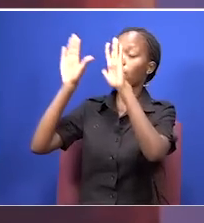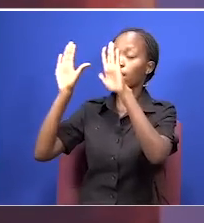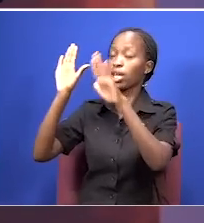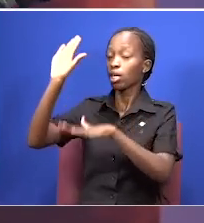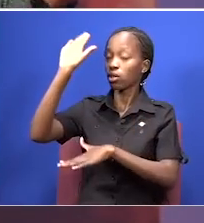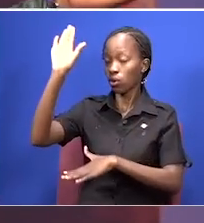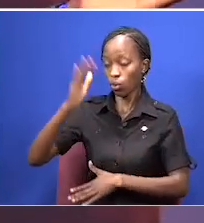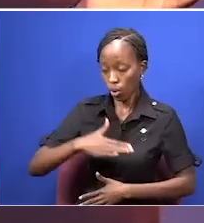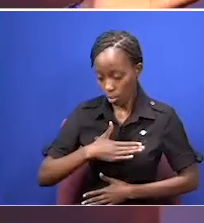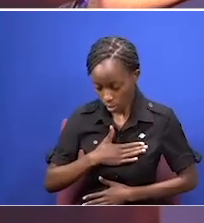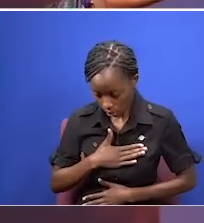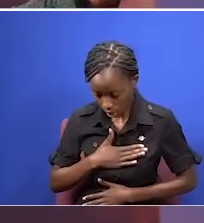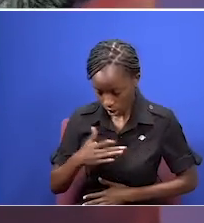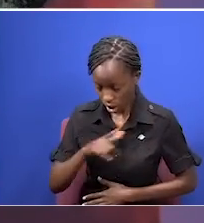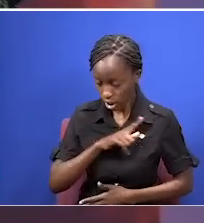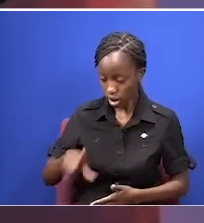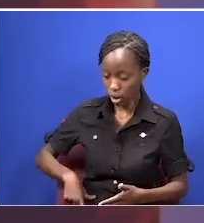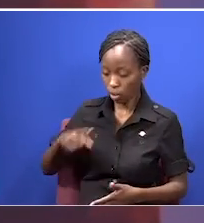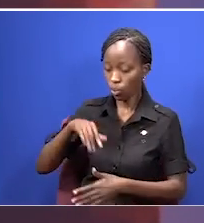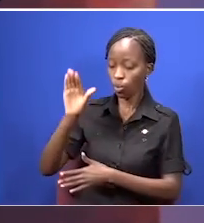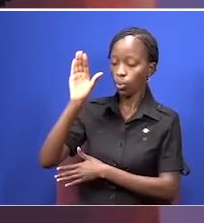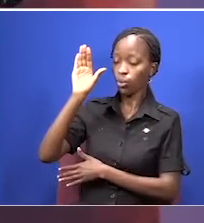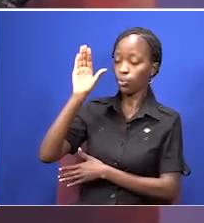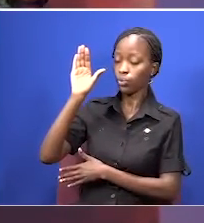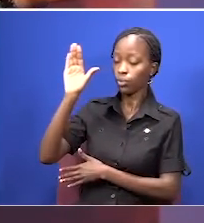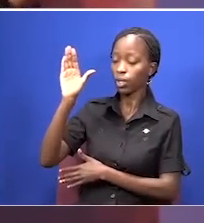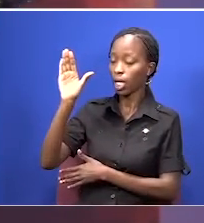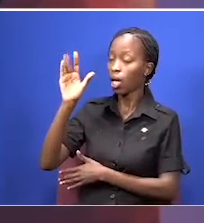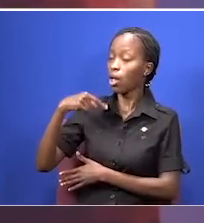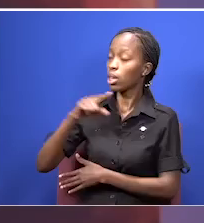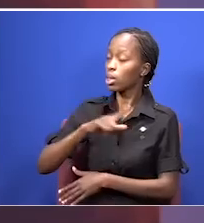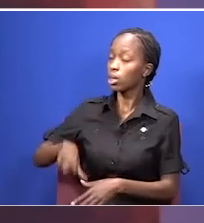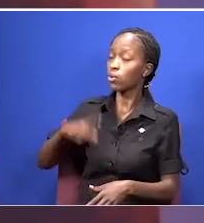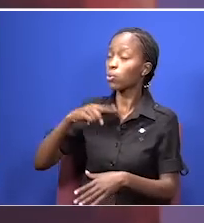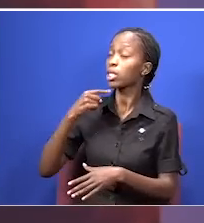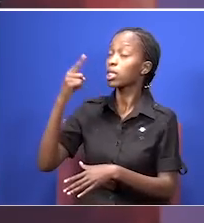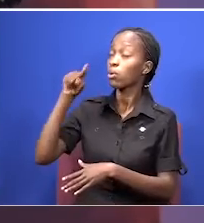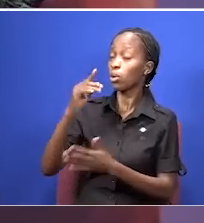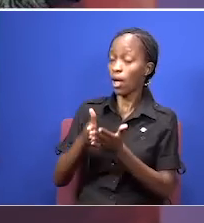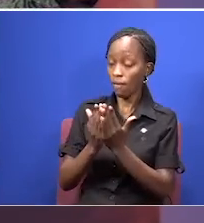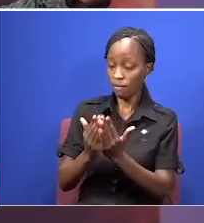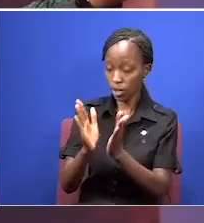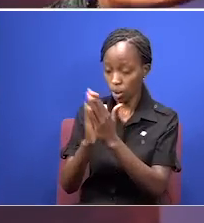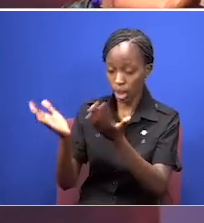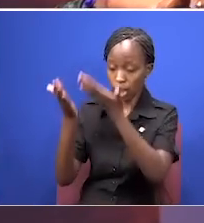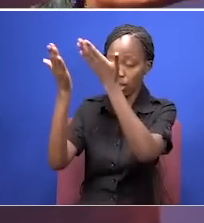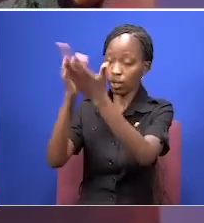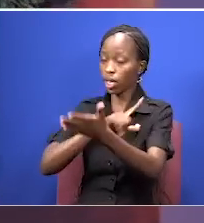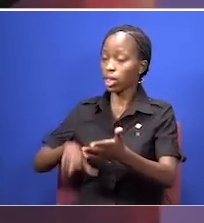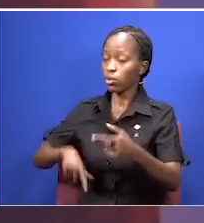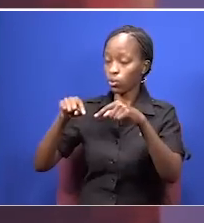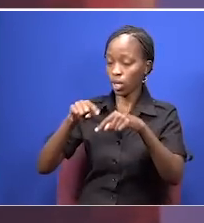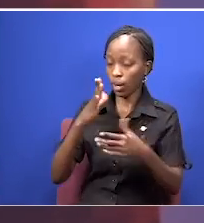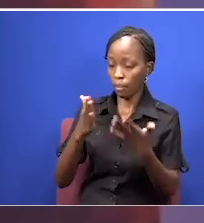to you we bow down we ask that fathers we say we are very soul as we say we are sacrificed oh god today jehovah may you